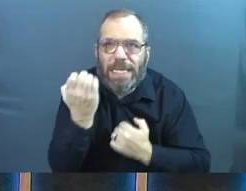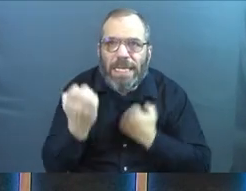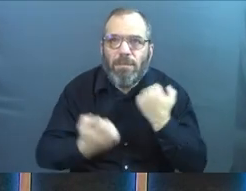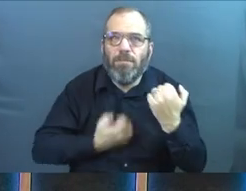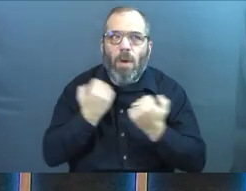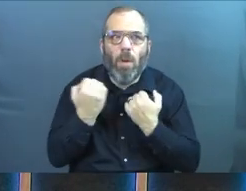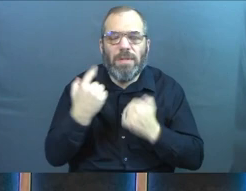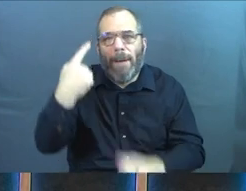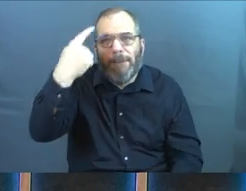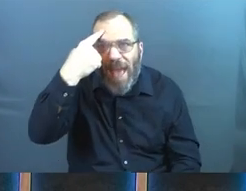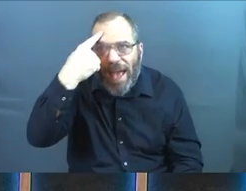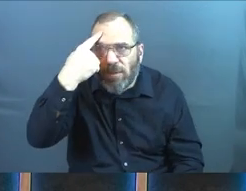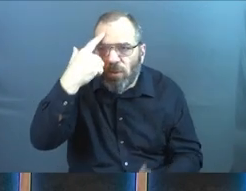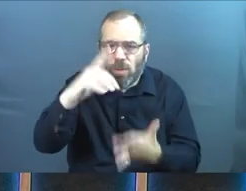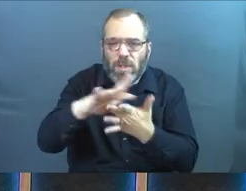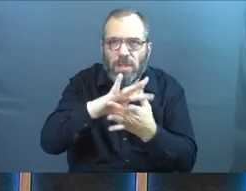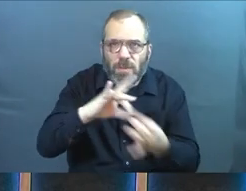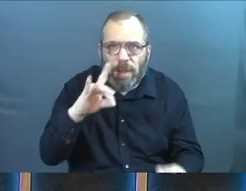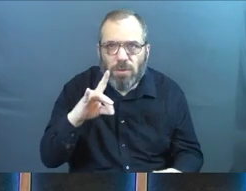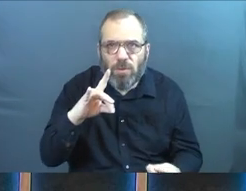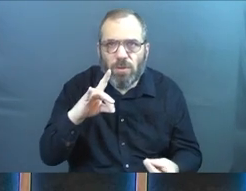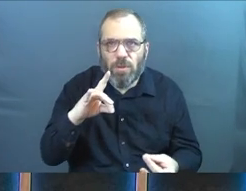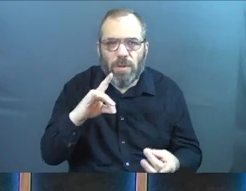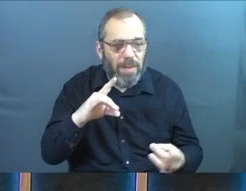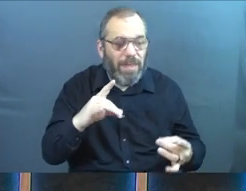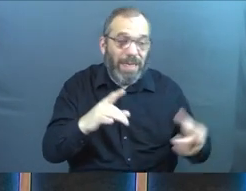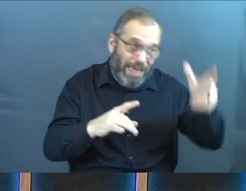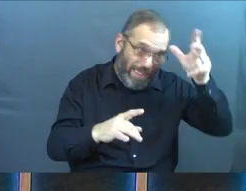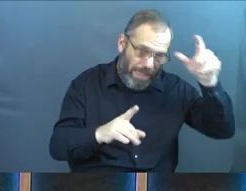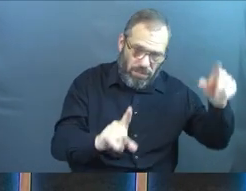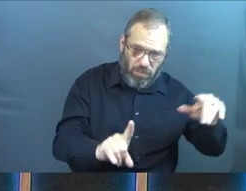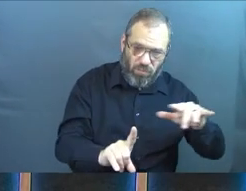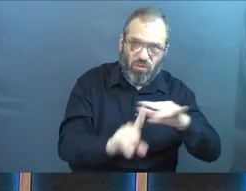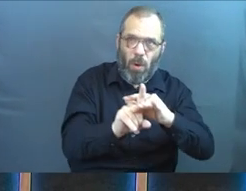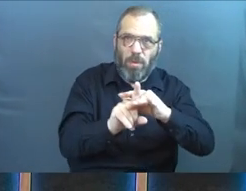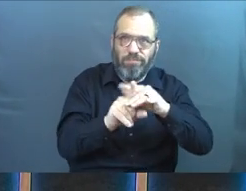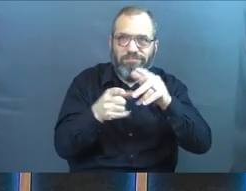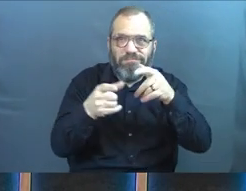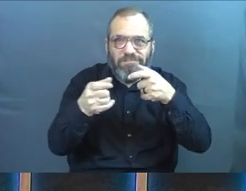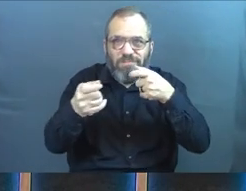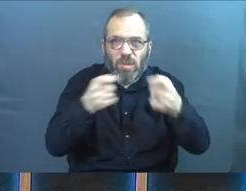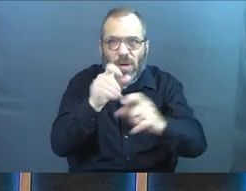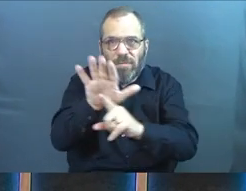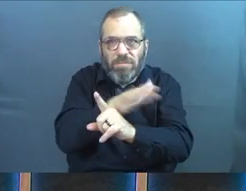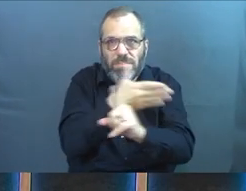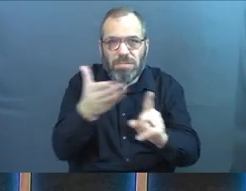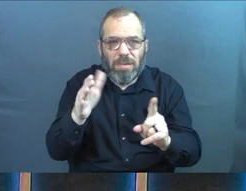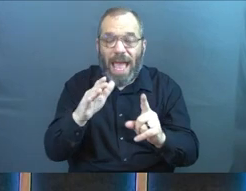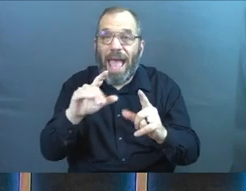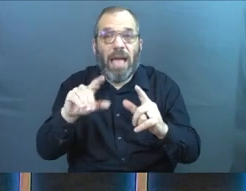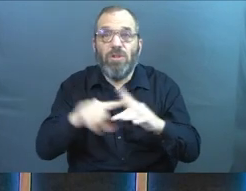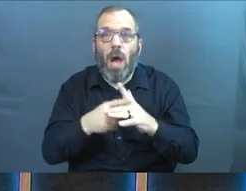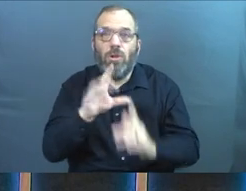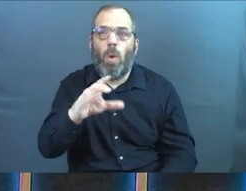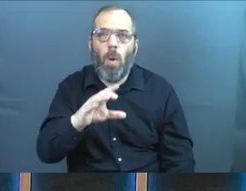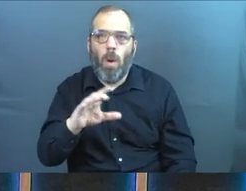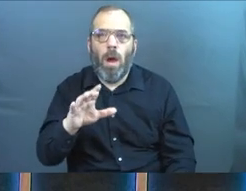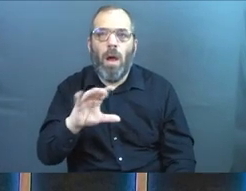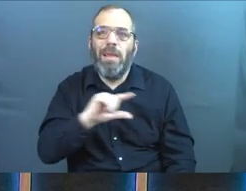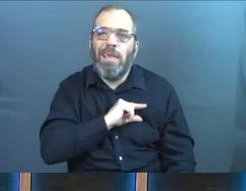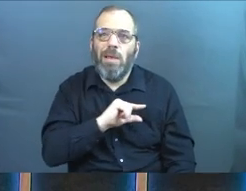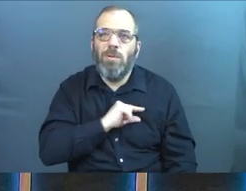Emotion, mental, spiritual. He comes to control us, and the source is our guilt. It's your